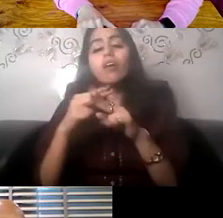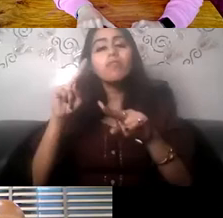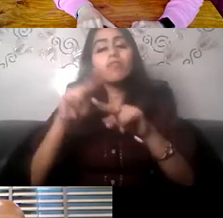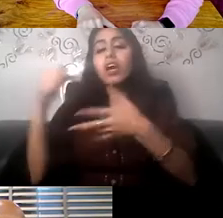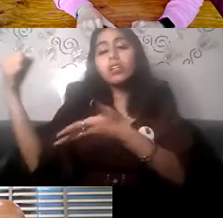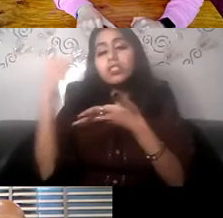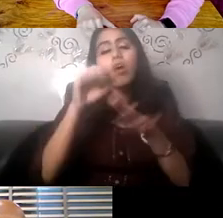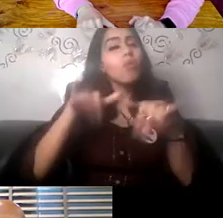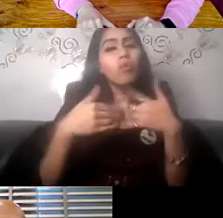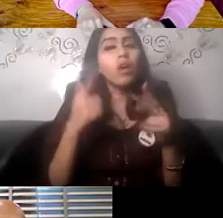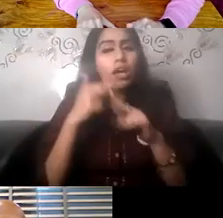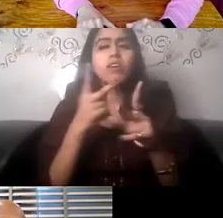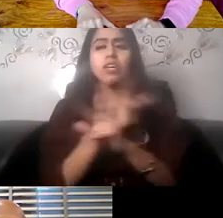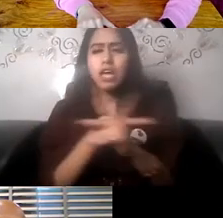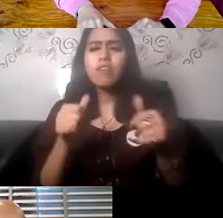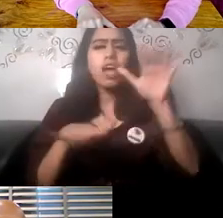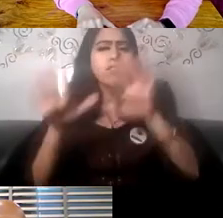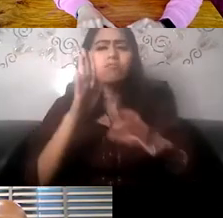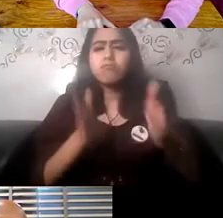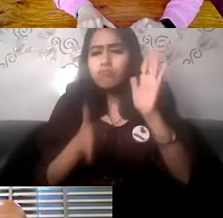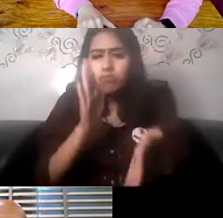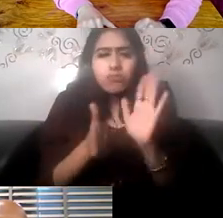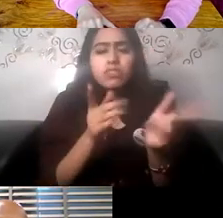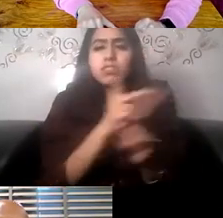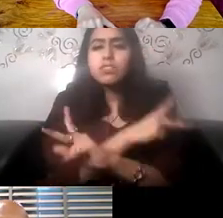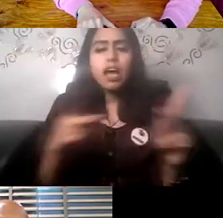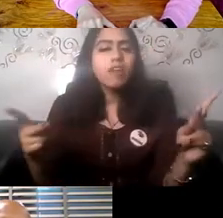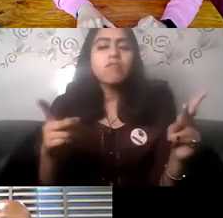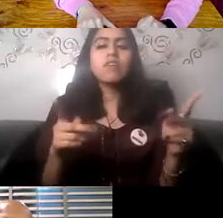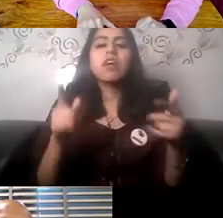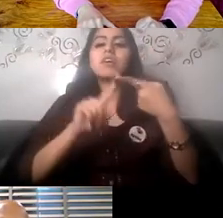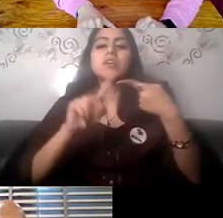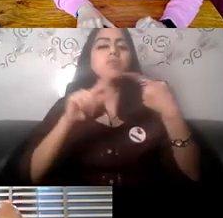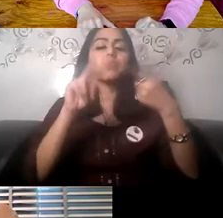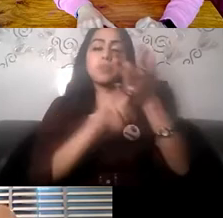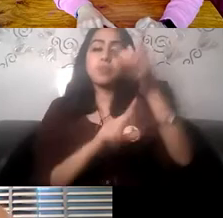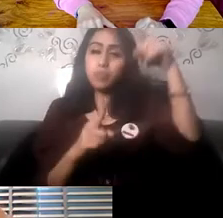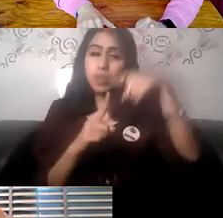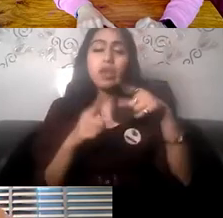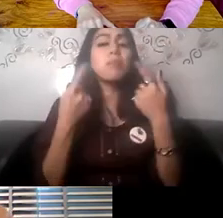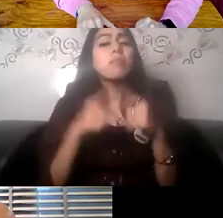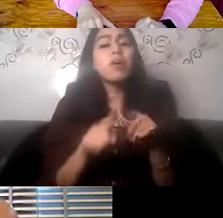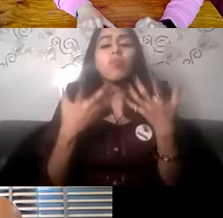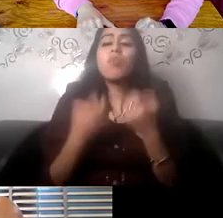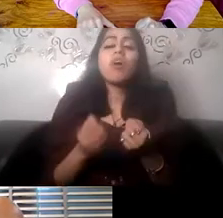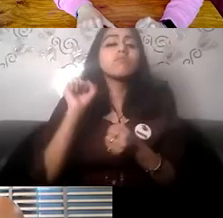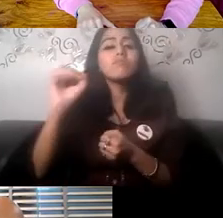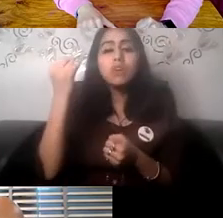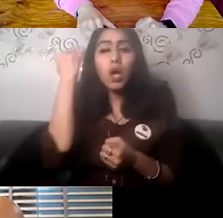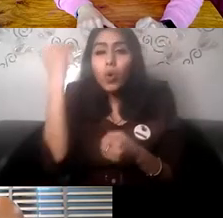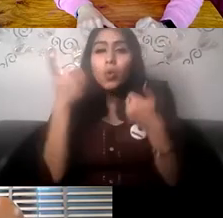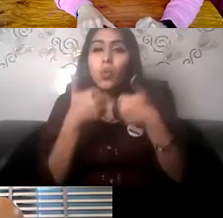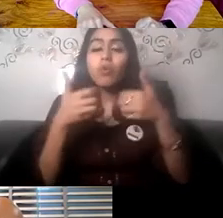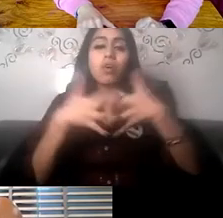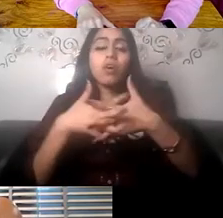there are activities like marathons, like events, but what do you think is a good way of one promoting Sarthak